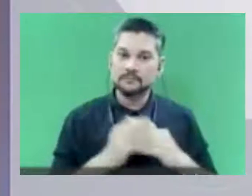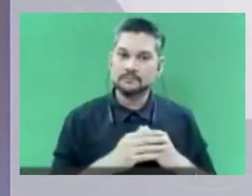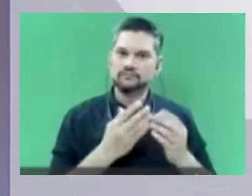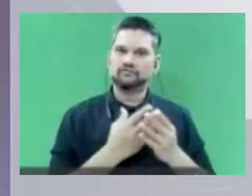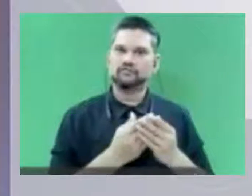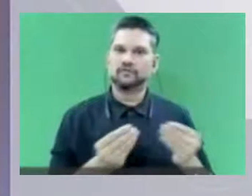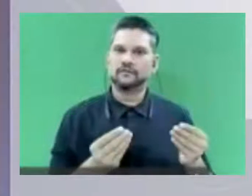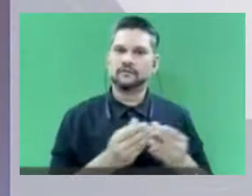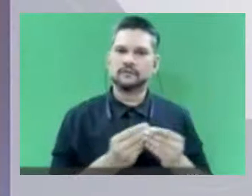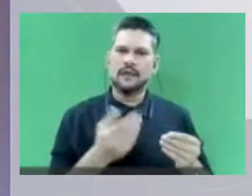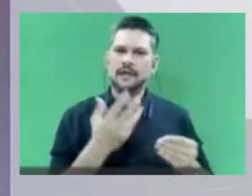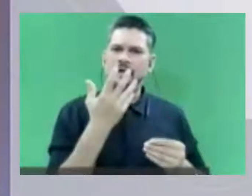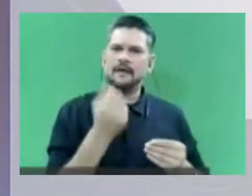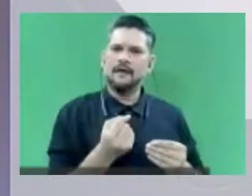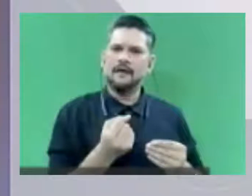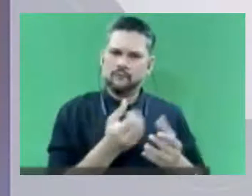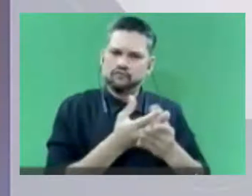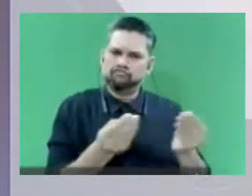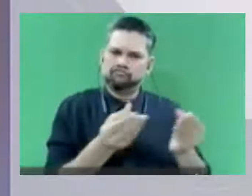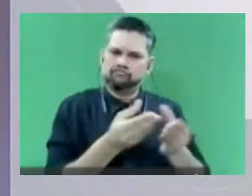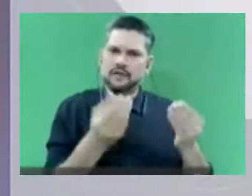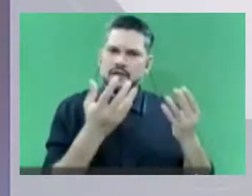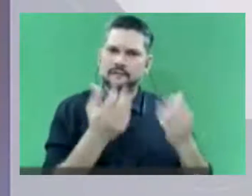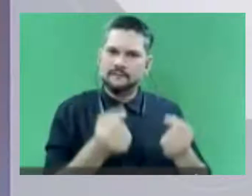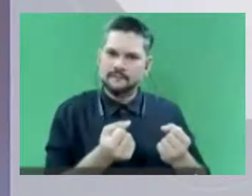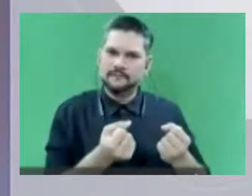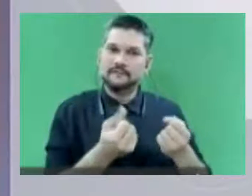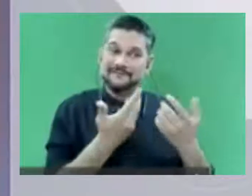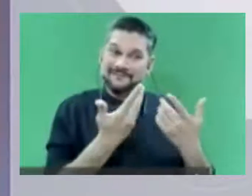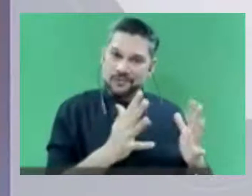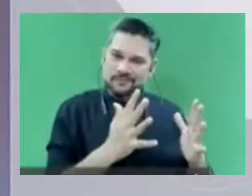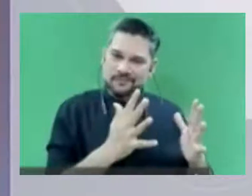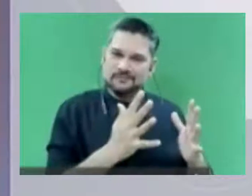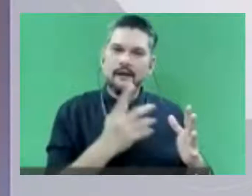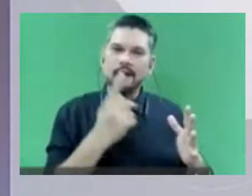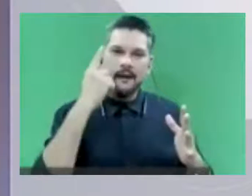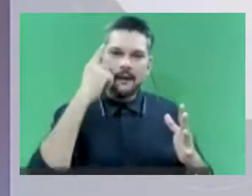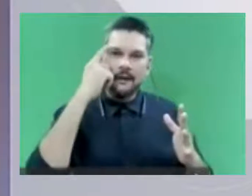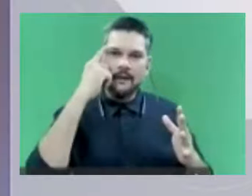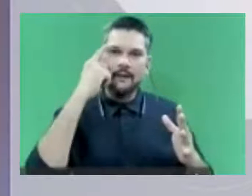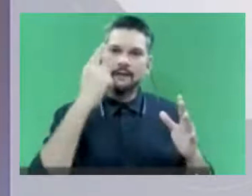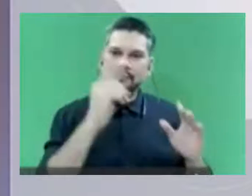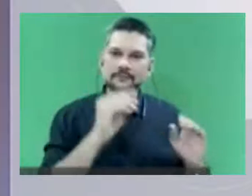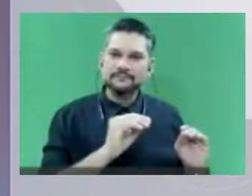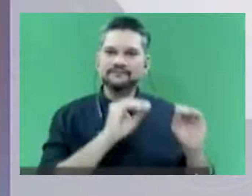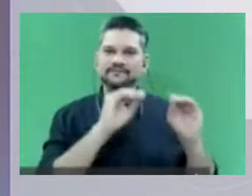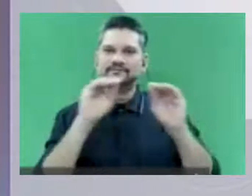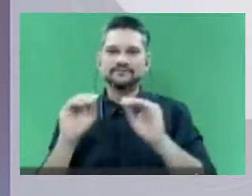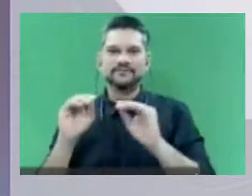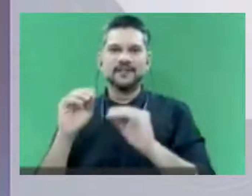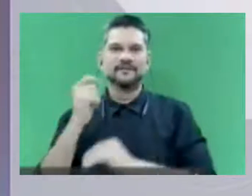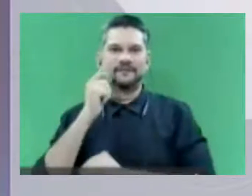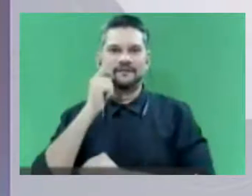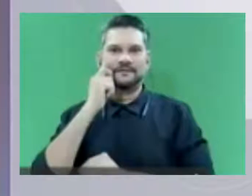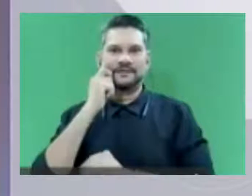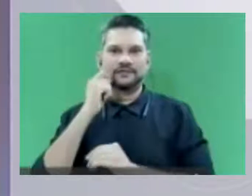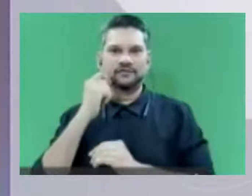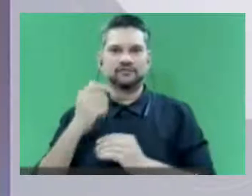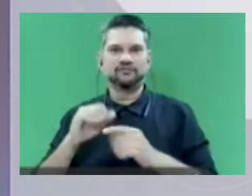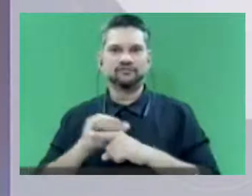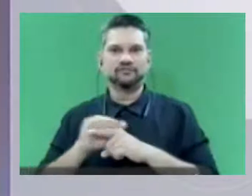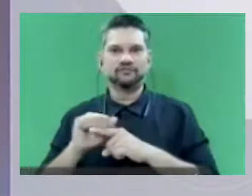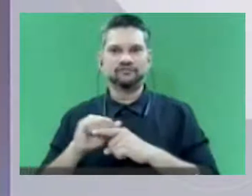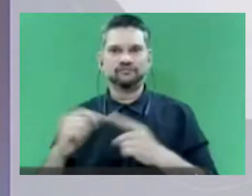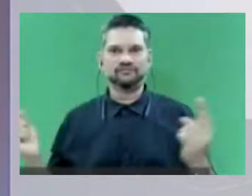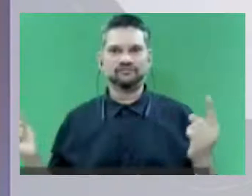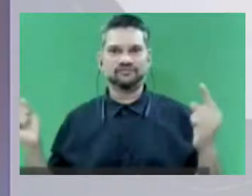there itself. Then the face-to-face training. Then the participants are able to discuss what are